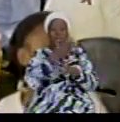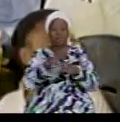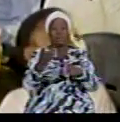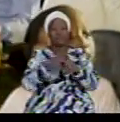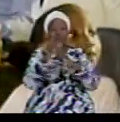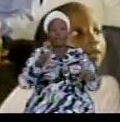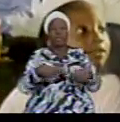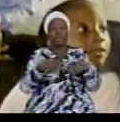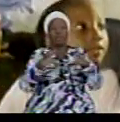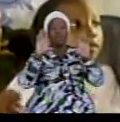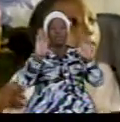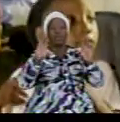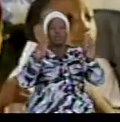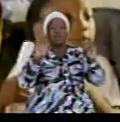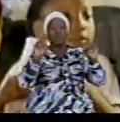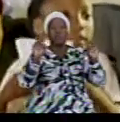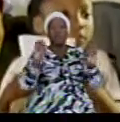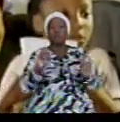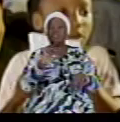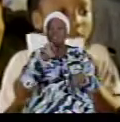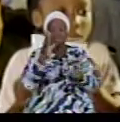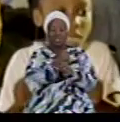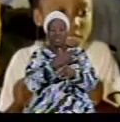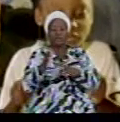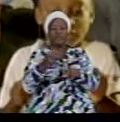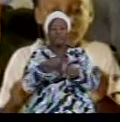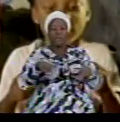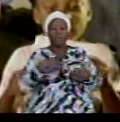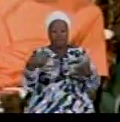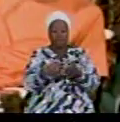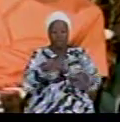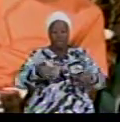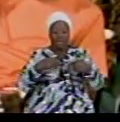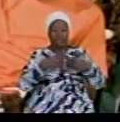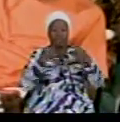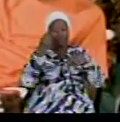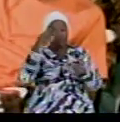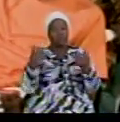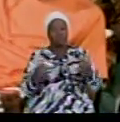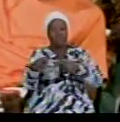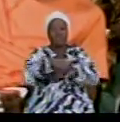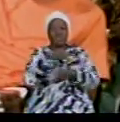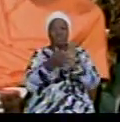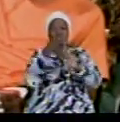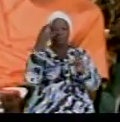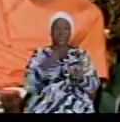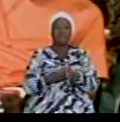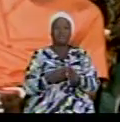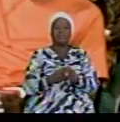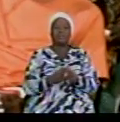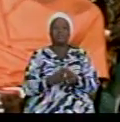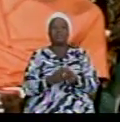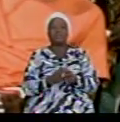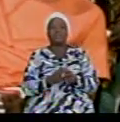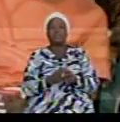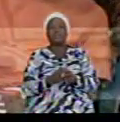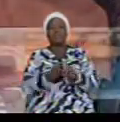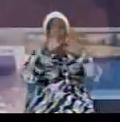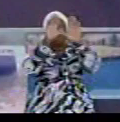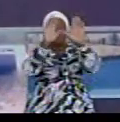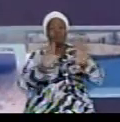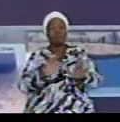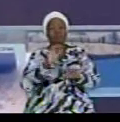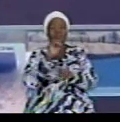life. New life has come for you today in Jesus' name. Marvelous